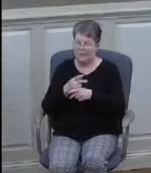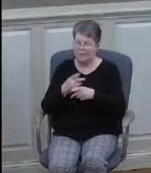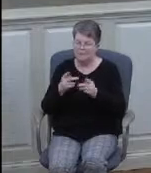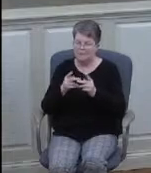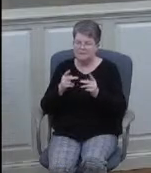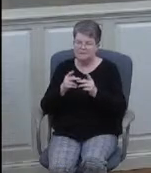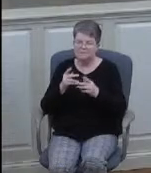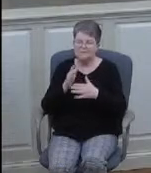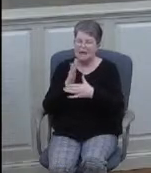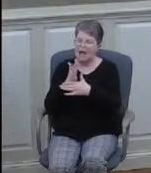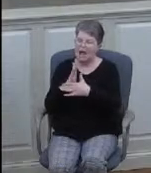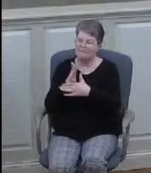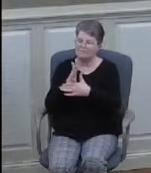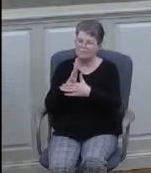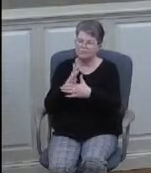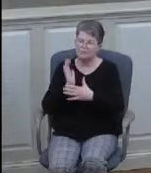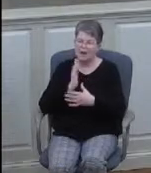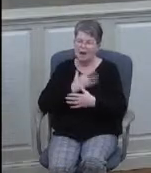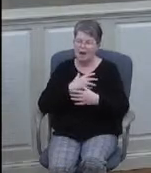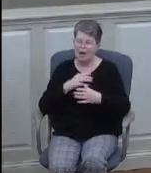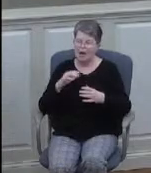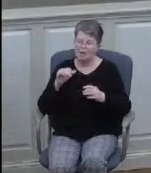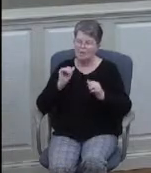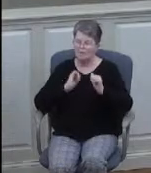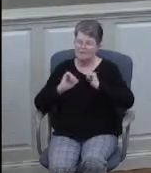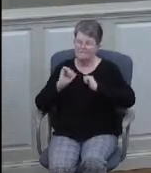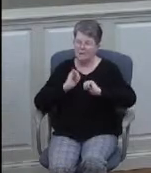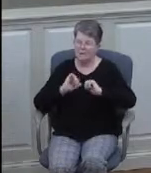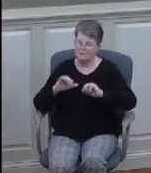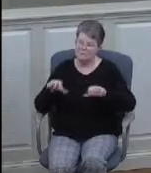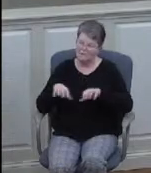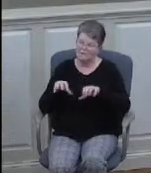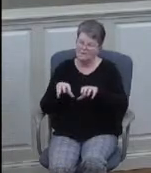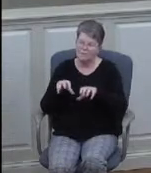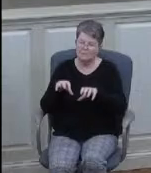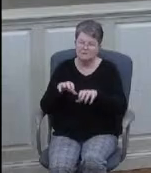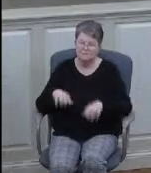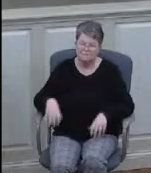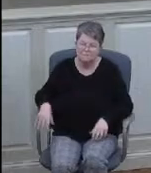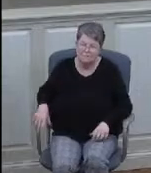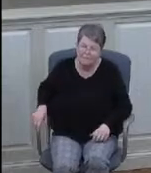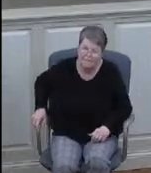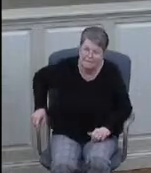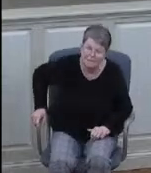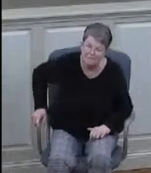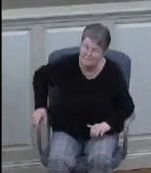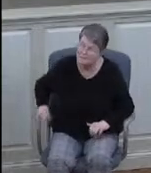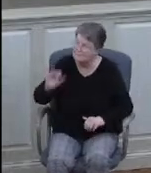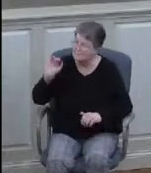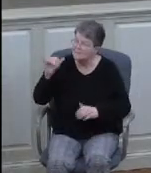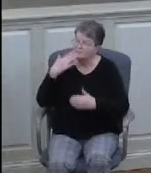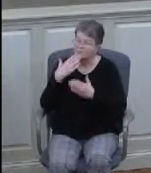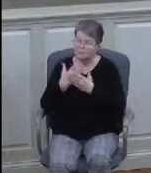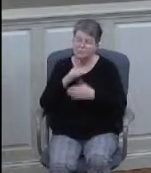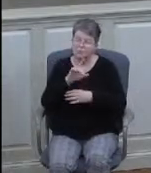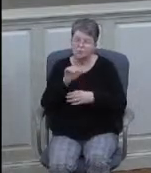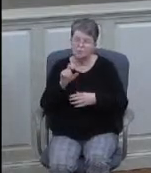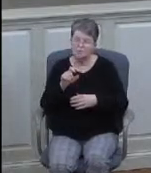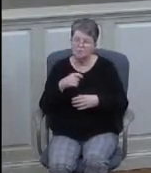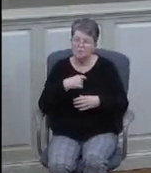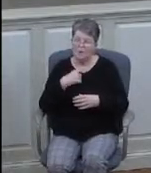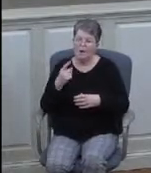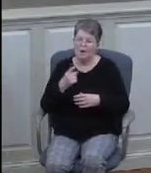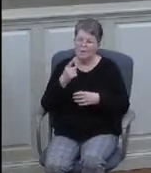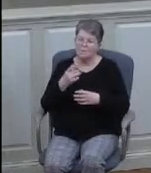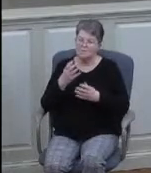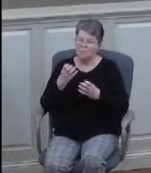yeah, exactly. To compare it to, yeah. Yep. No, that's a great question, and that's something we need. We always want to